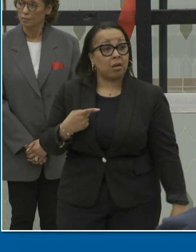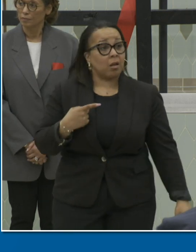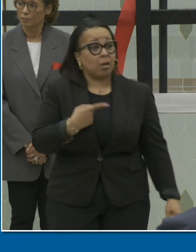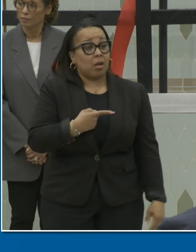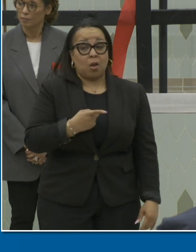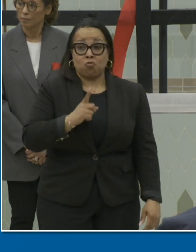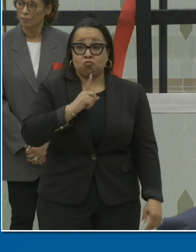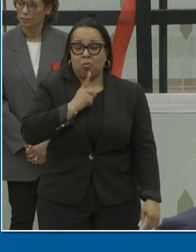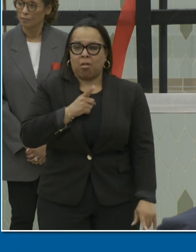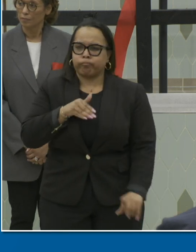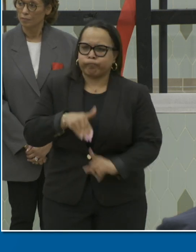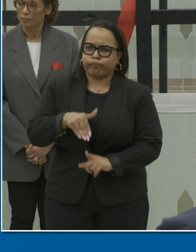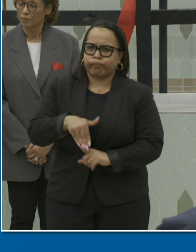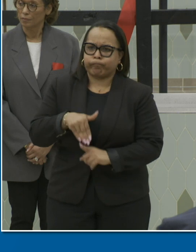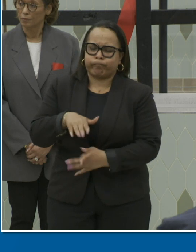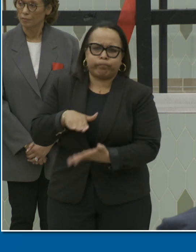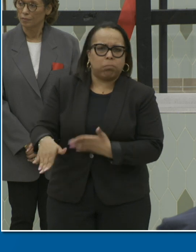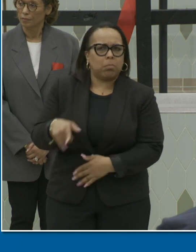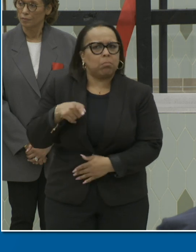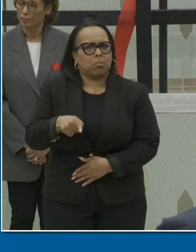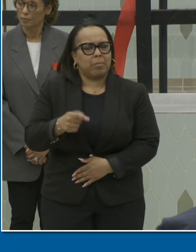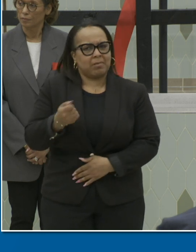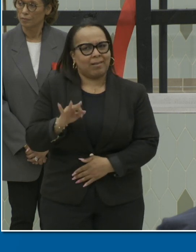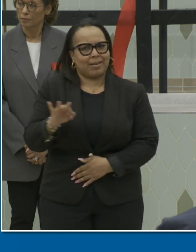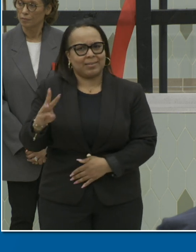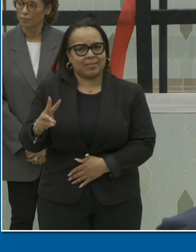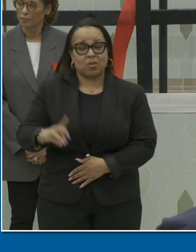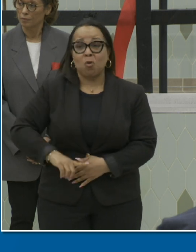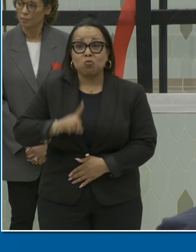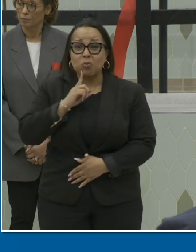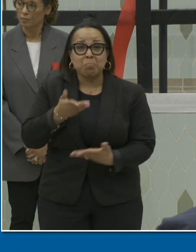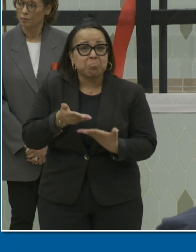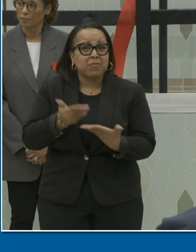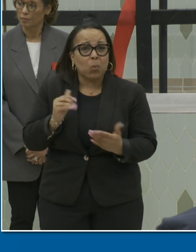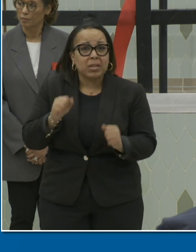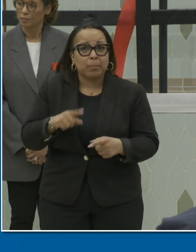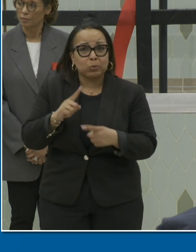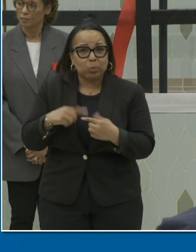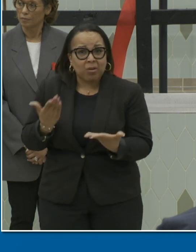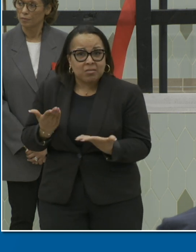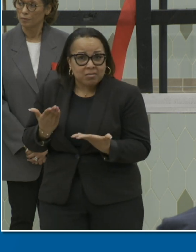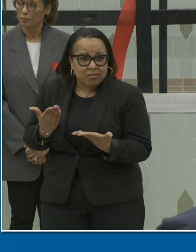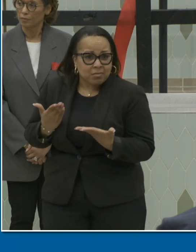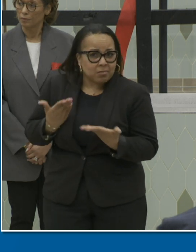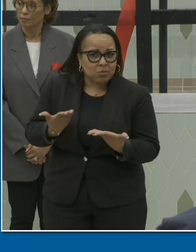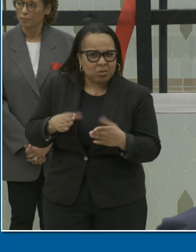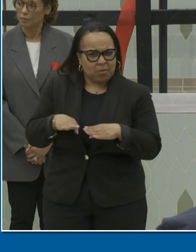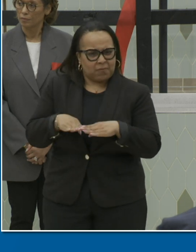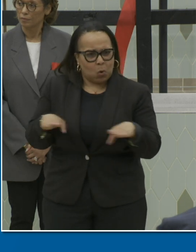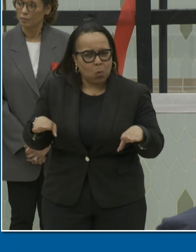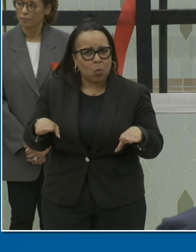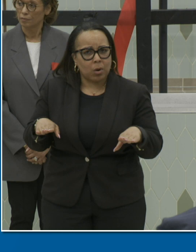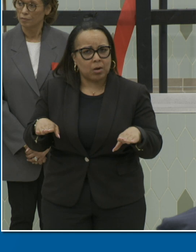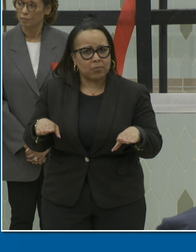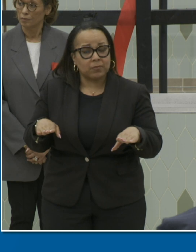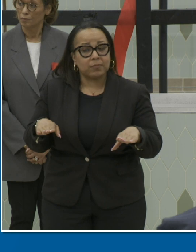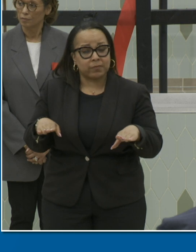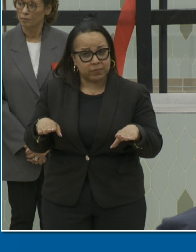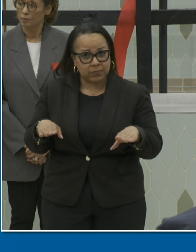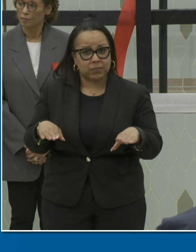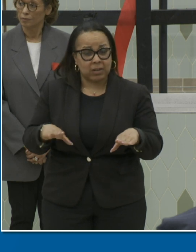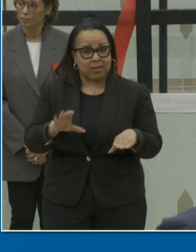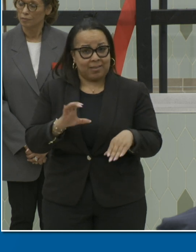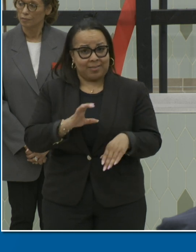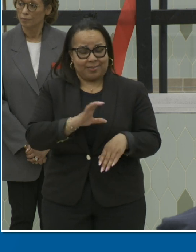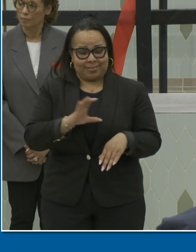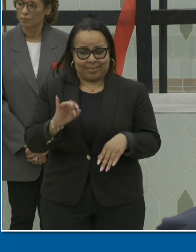hammered the board president in 1996, beat it before he even was able to make it to the floor of